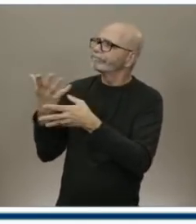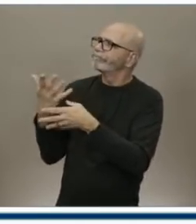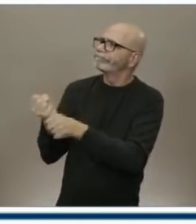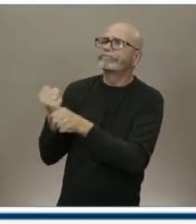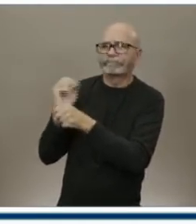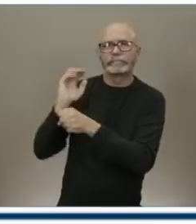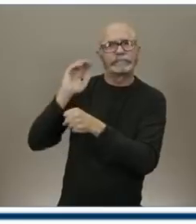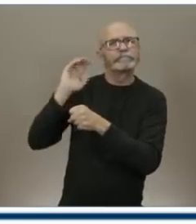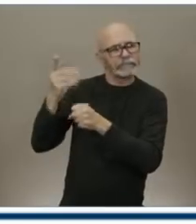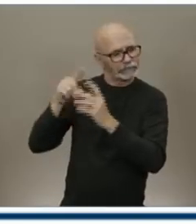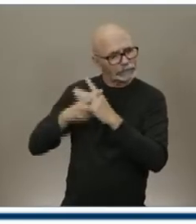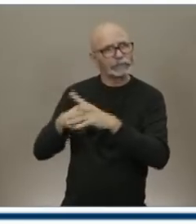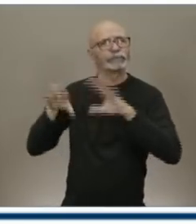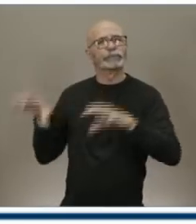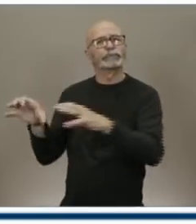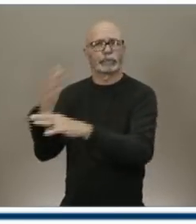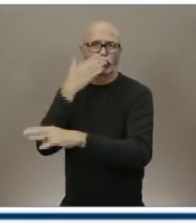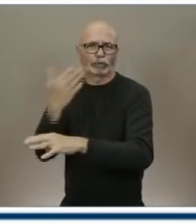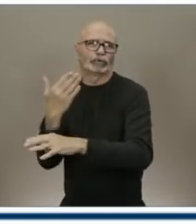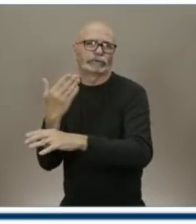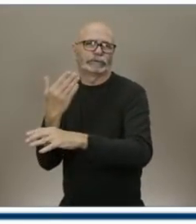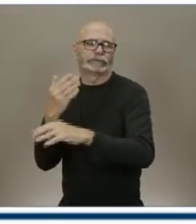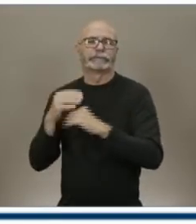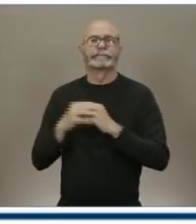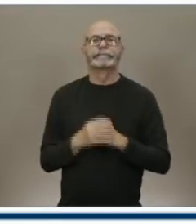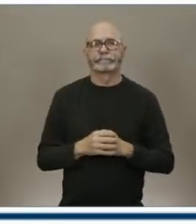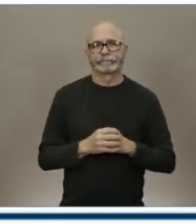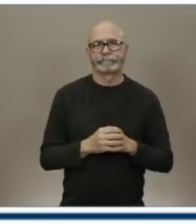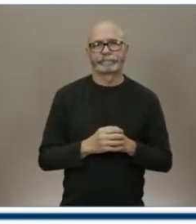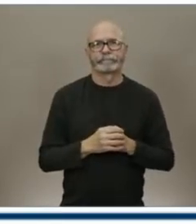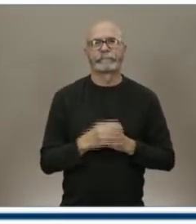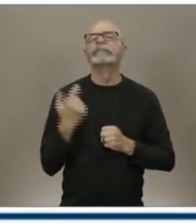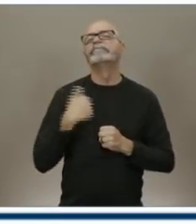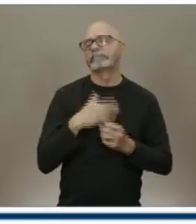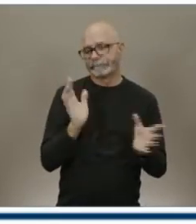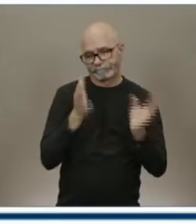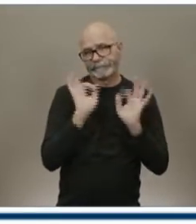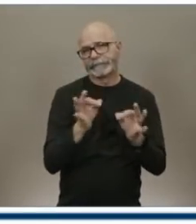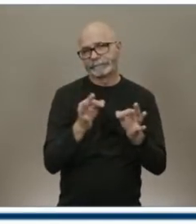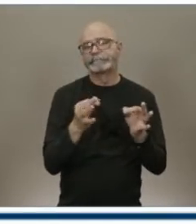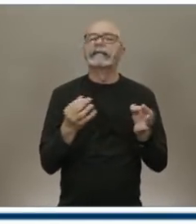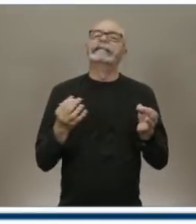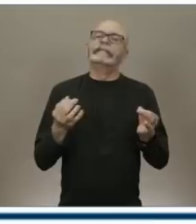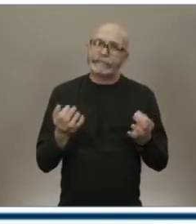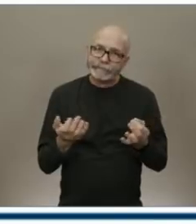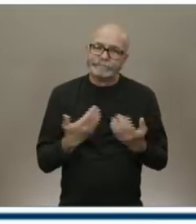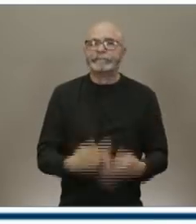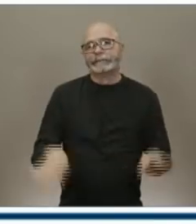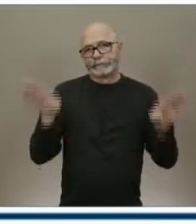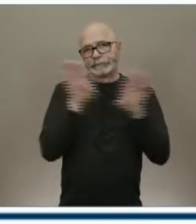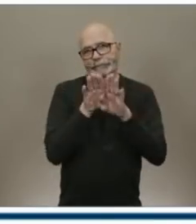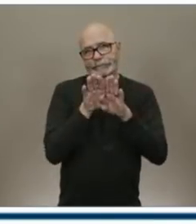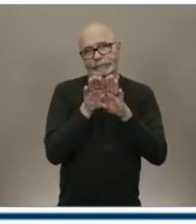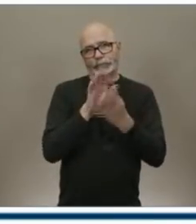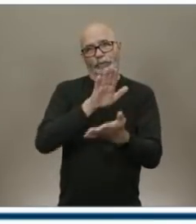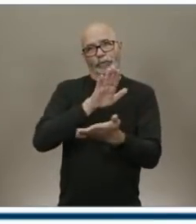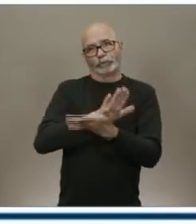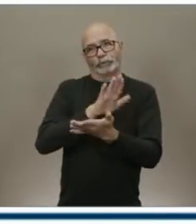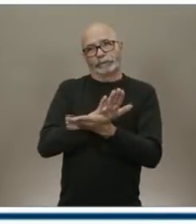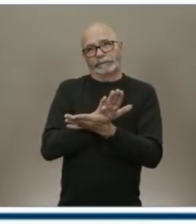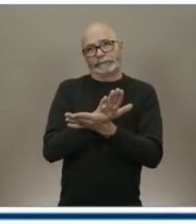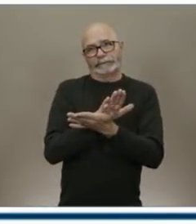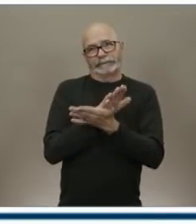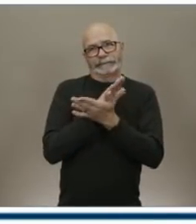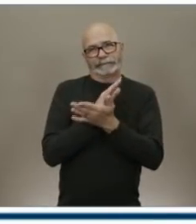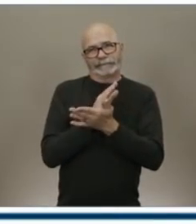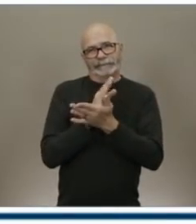Public Health, we have decided to close our schools after December 18th. So the